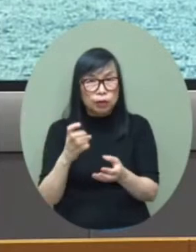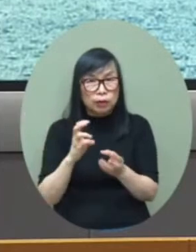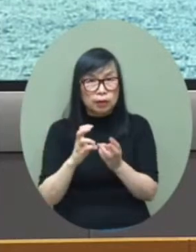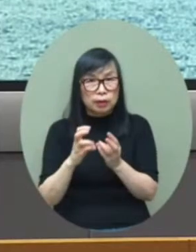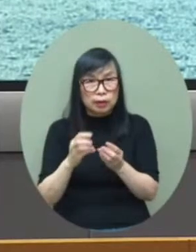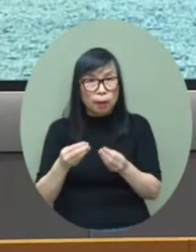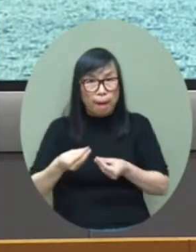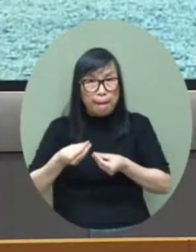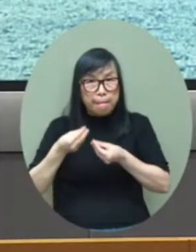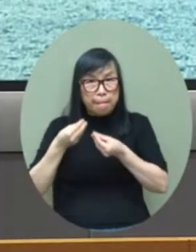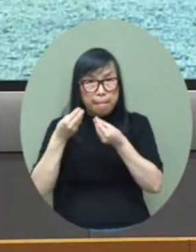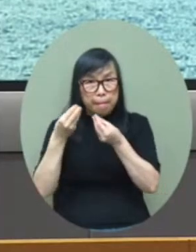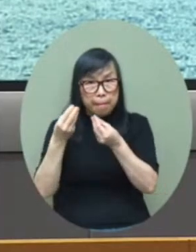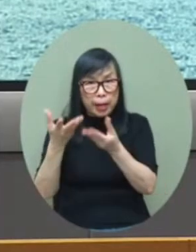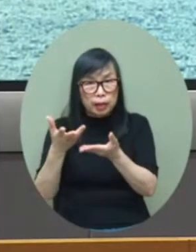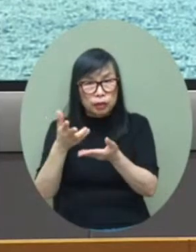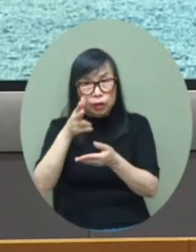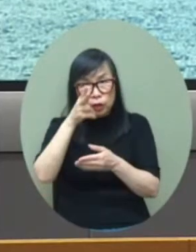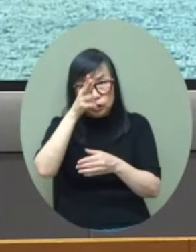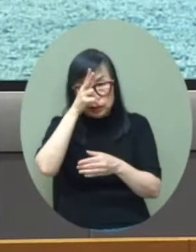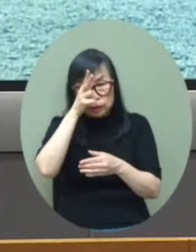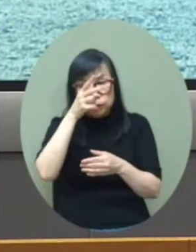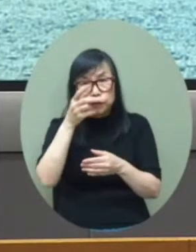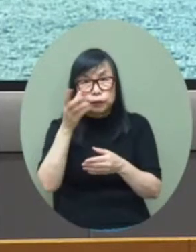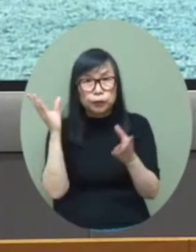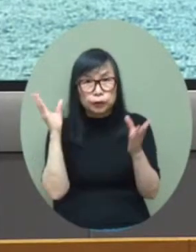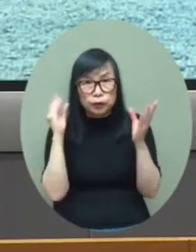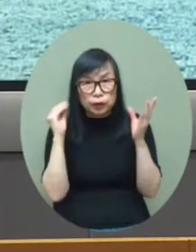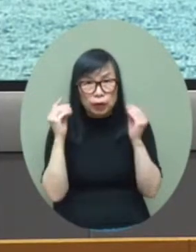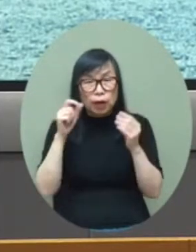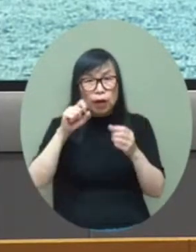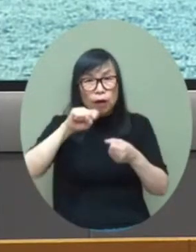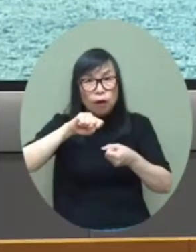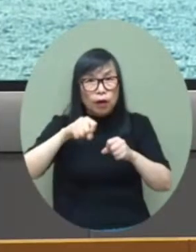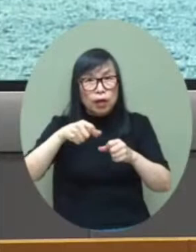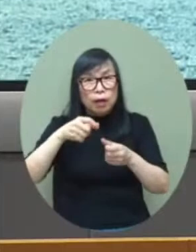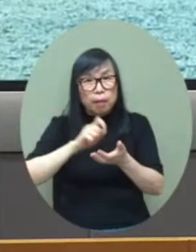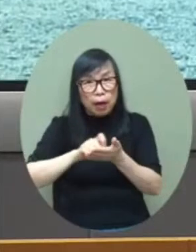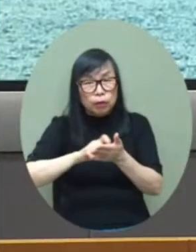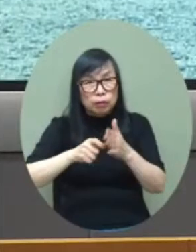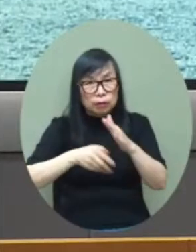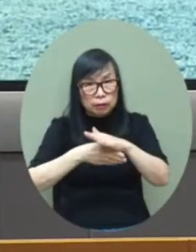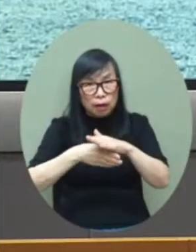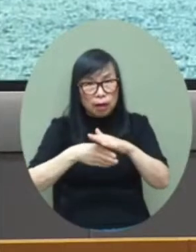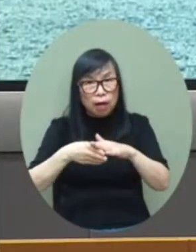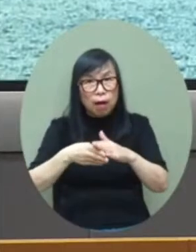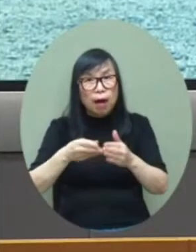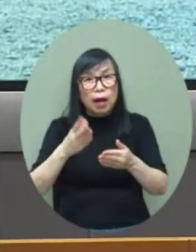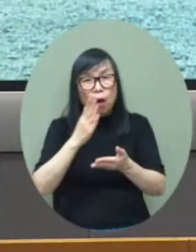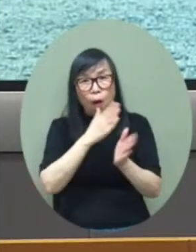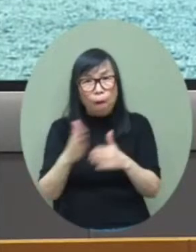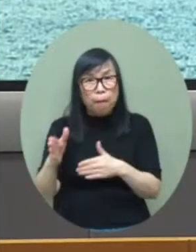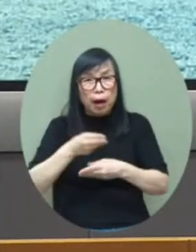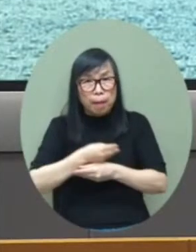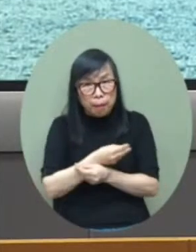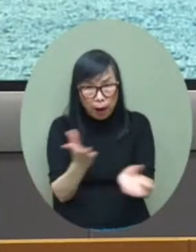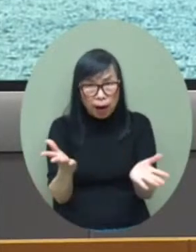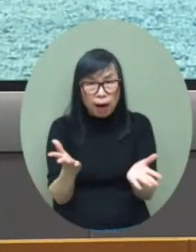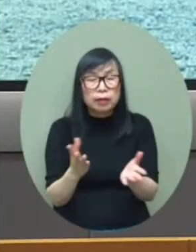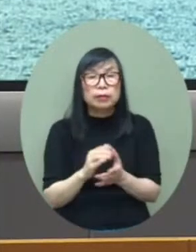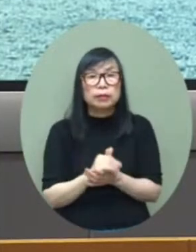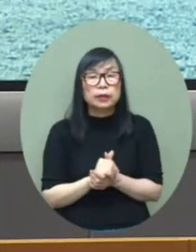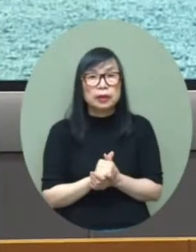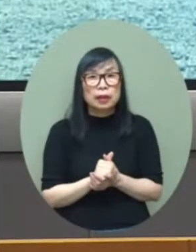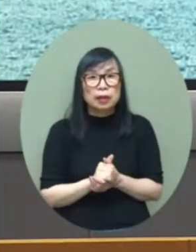they are or they test positive, the information will be passed on to the OGO for them to arrange